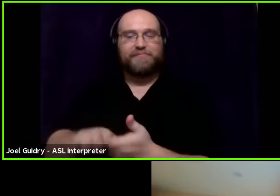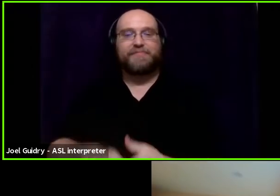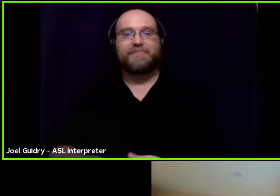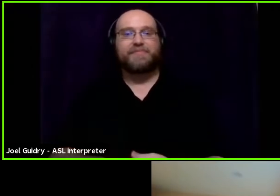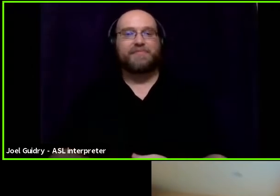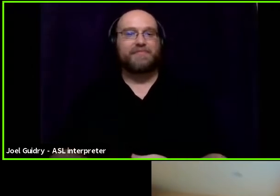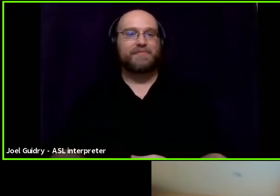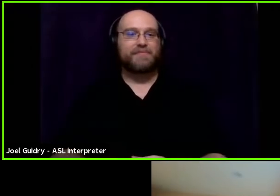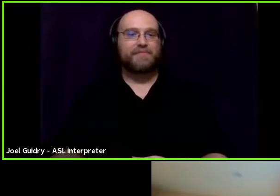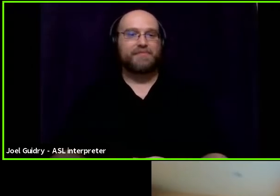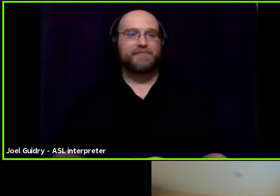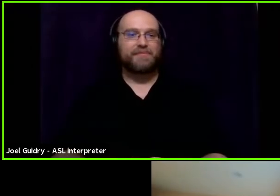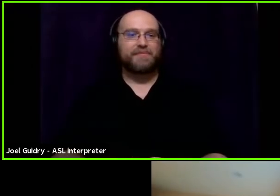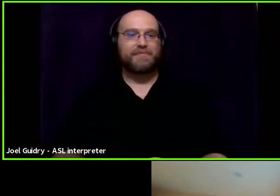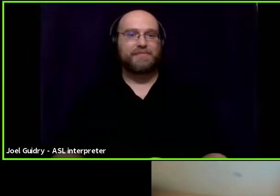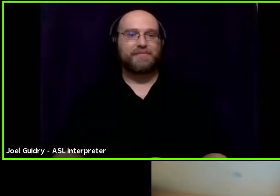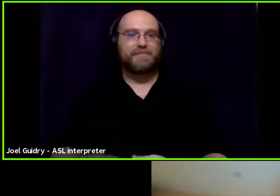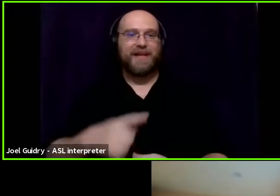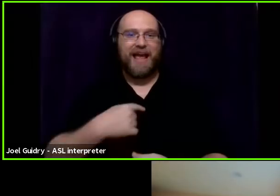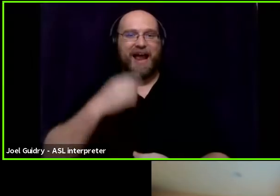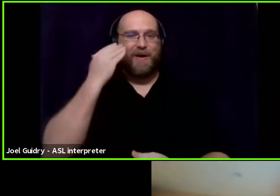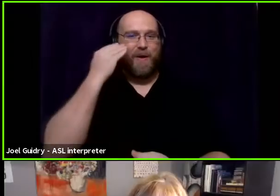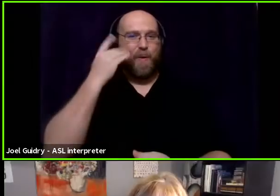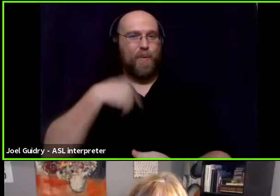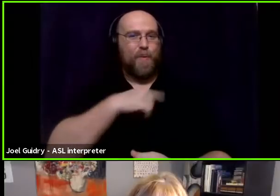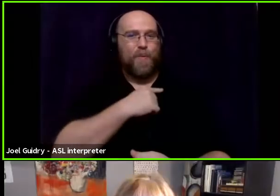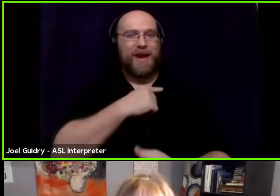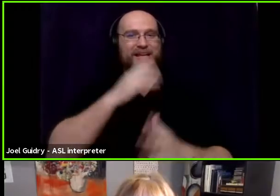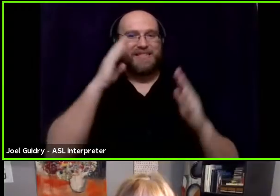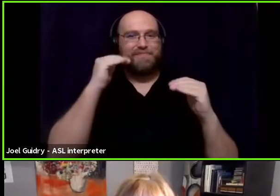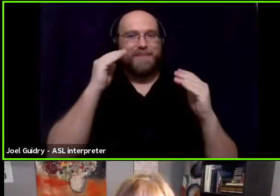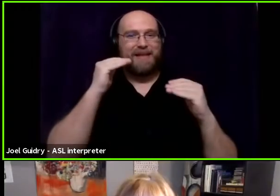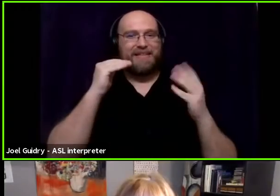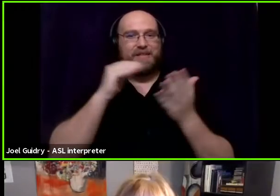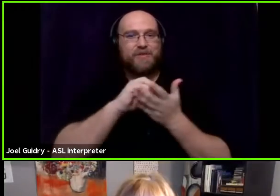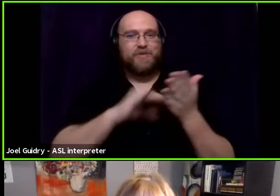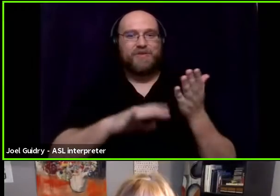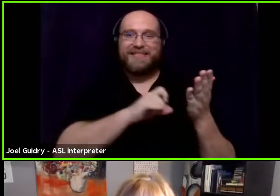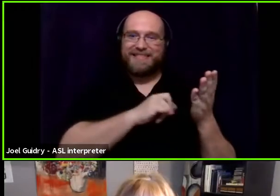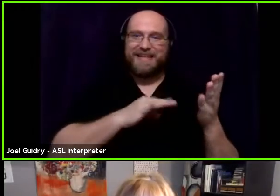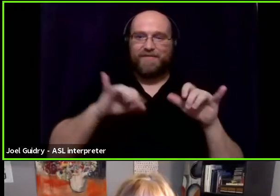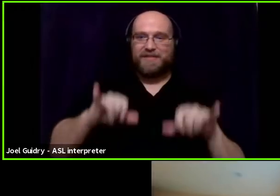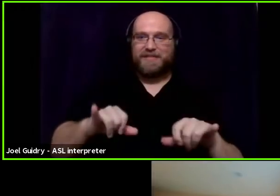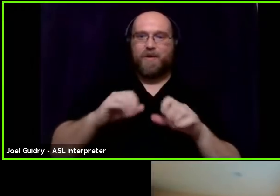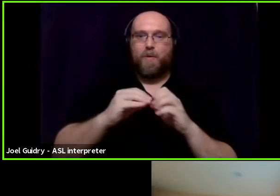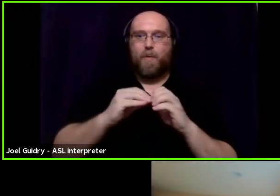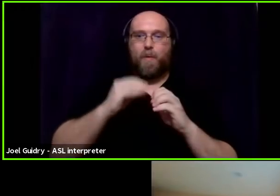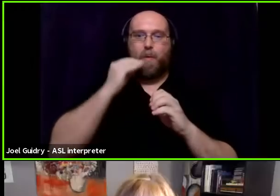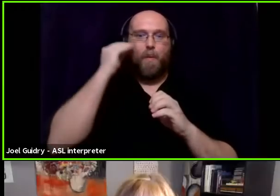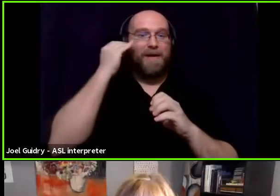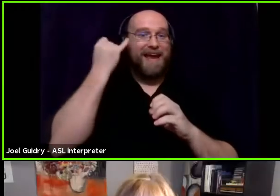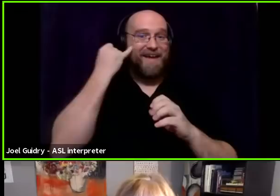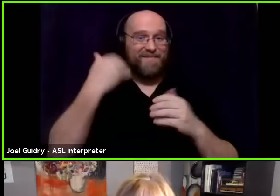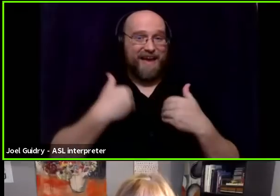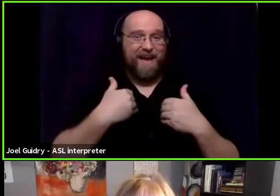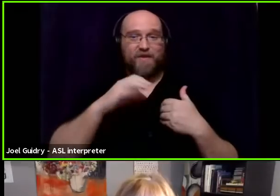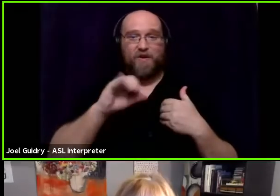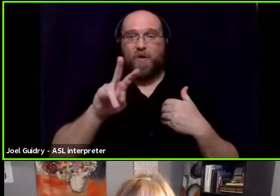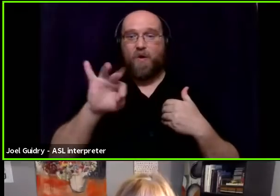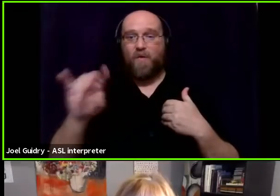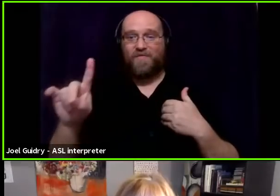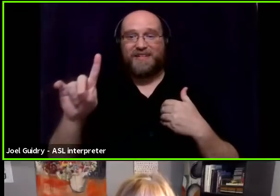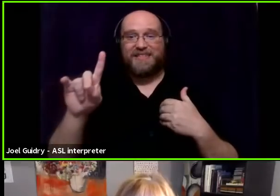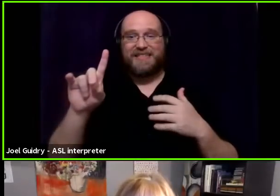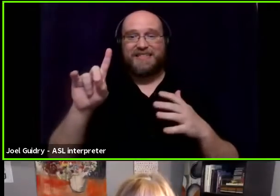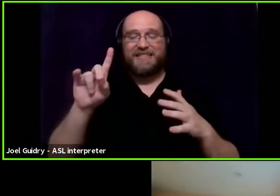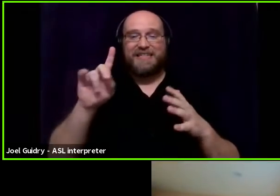expecting, I know we're expecting students and staff to stay home with COVID symptoms, even though they may be indistinguishable from flu. What does that mean in terms